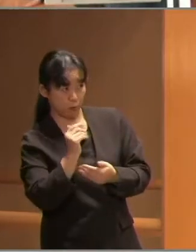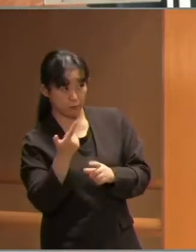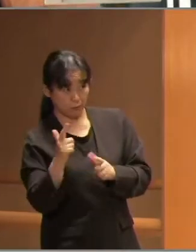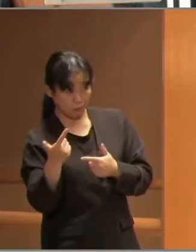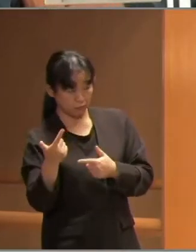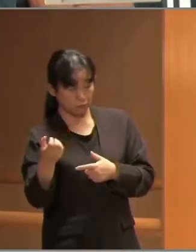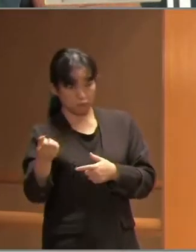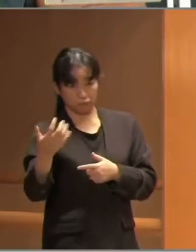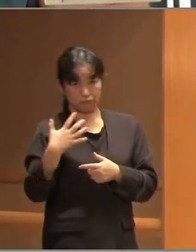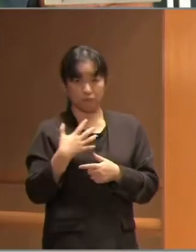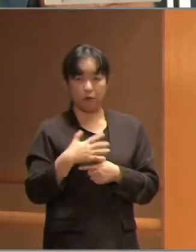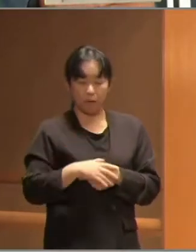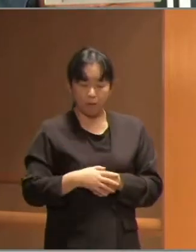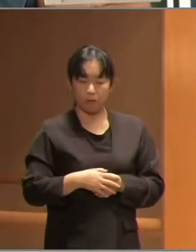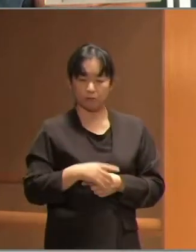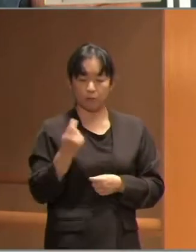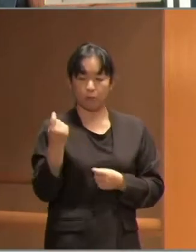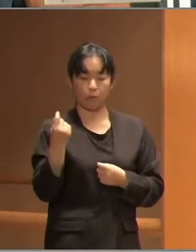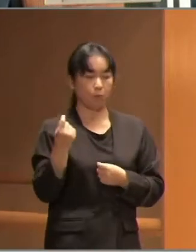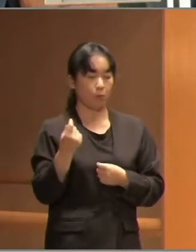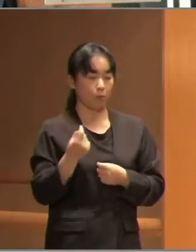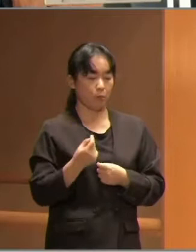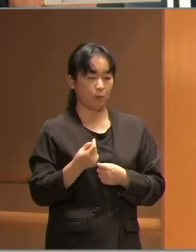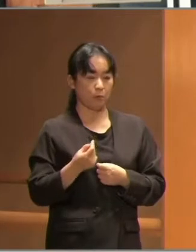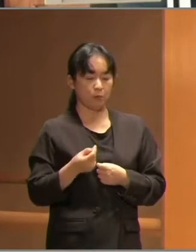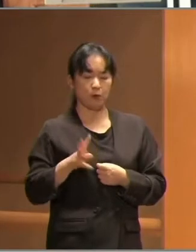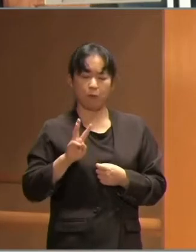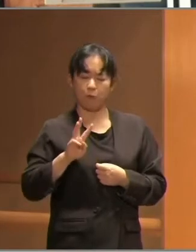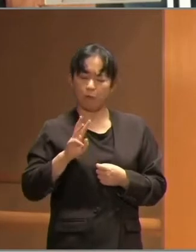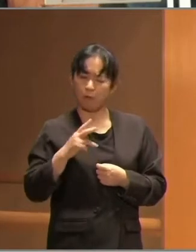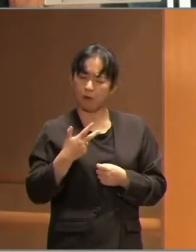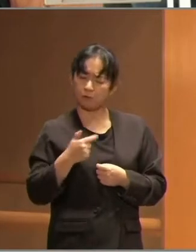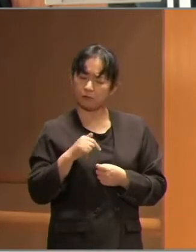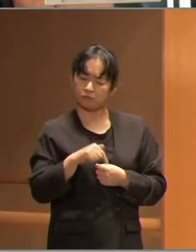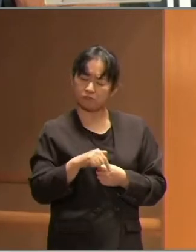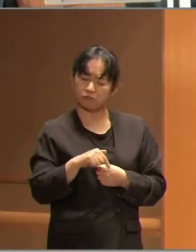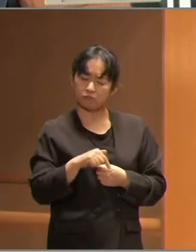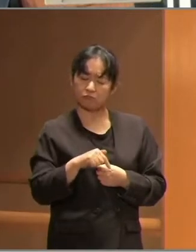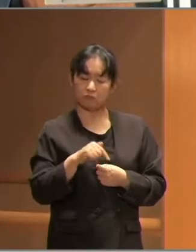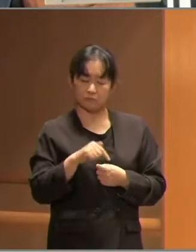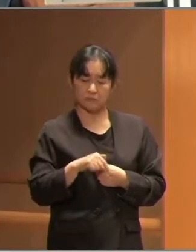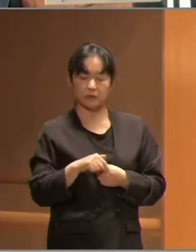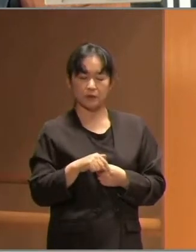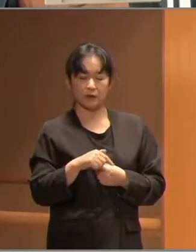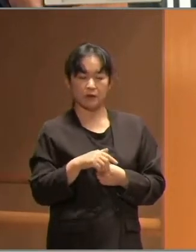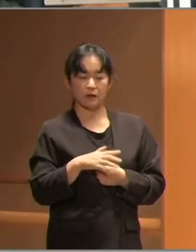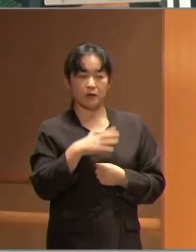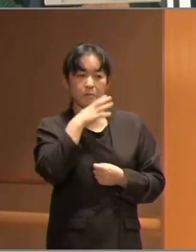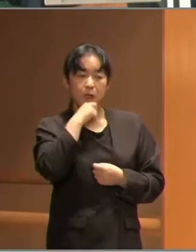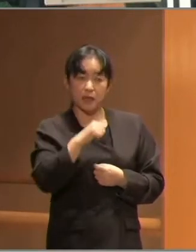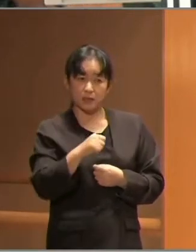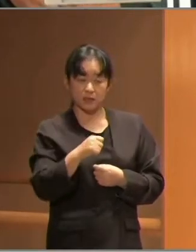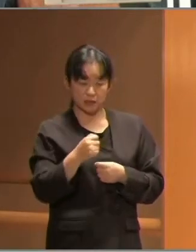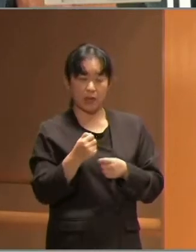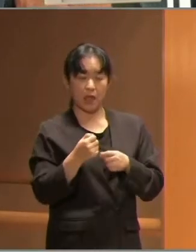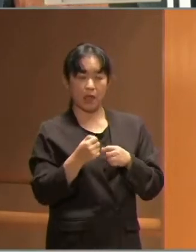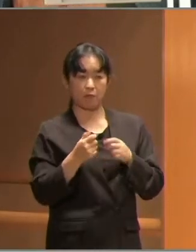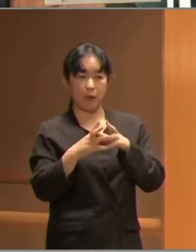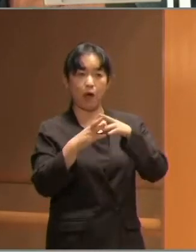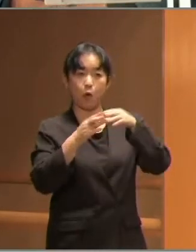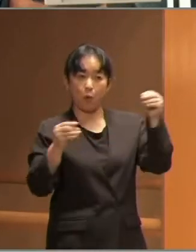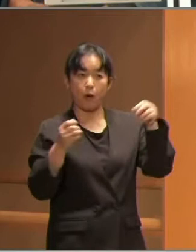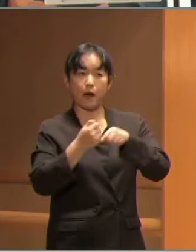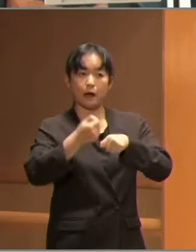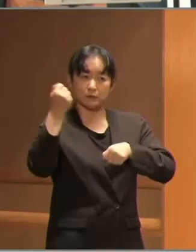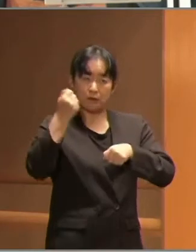way. That's what I remember. That means we all didn't know the word washi. And in the Meiji period,